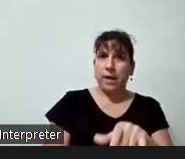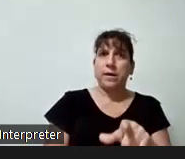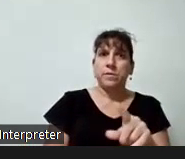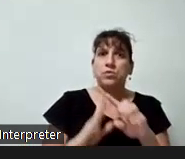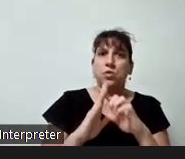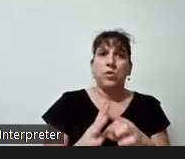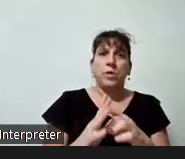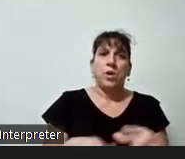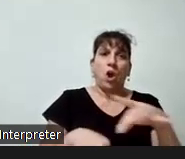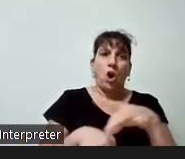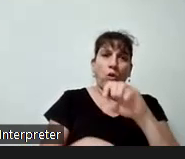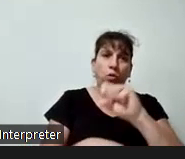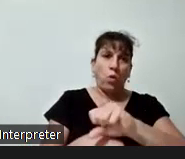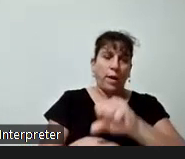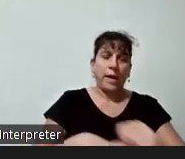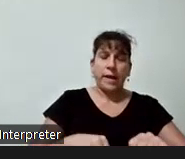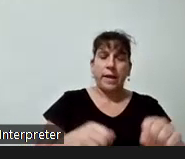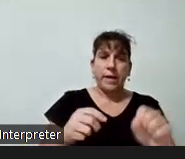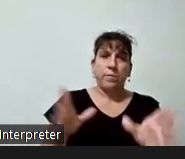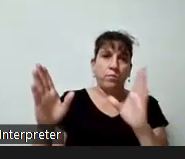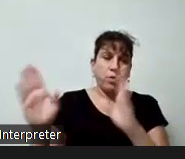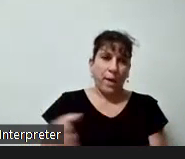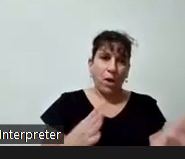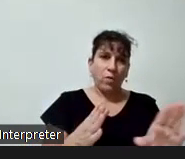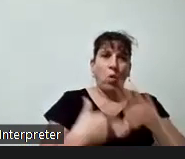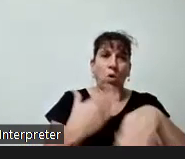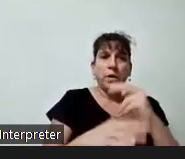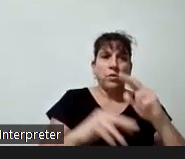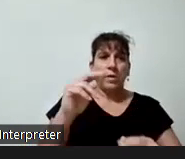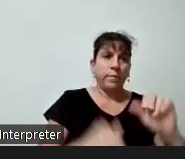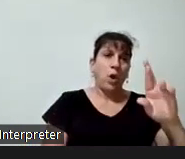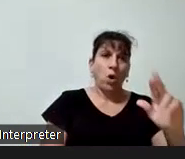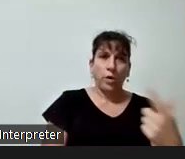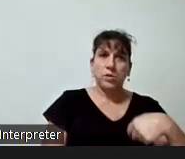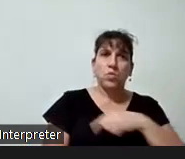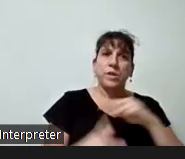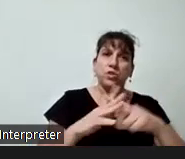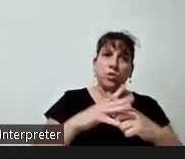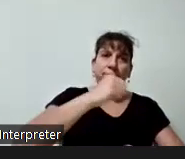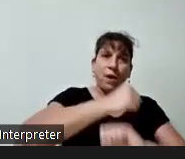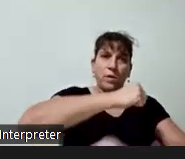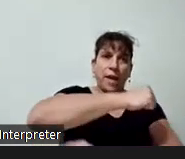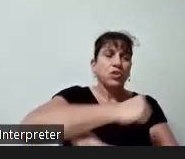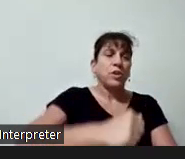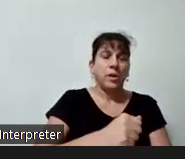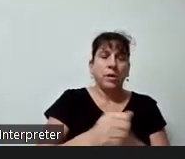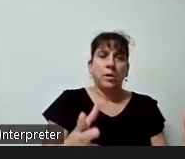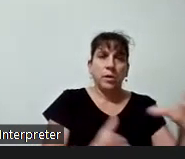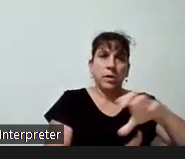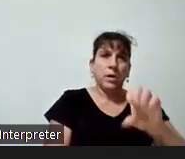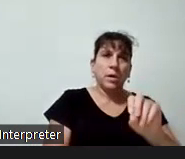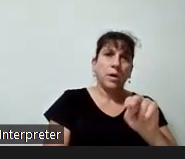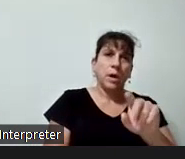of the earthwork and getting the site ready for all the construction. By August, we had begun foundation work, starting with the concrete and then following by